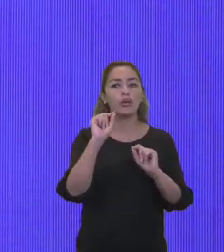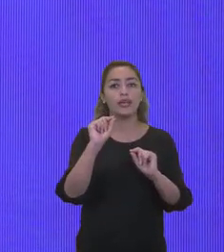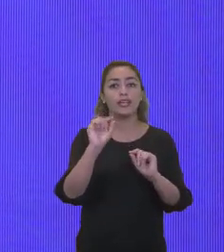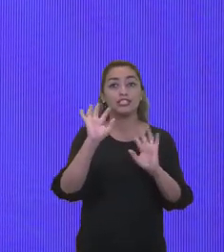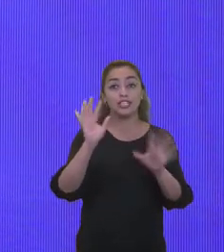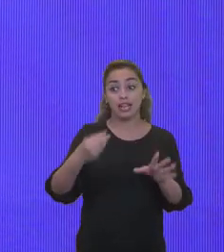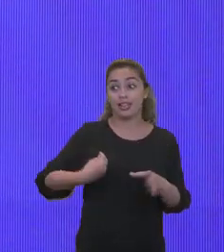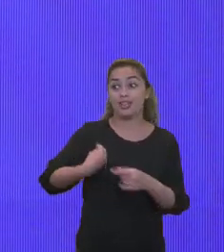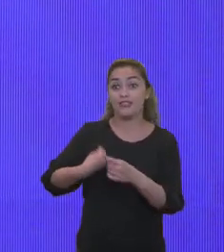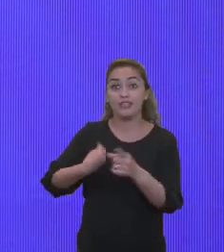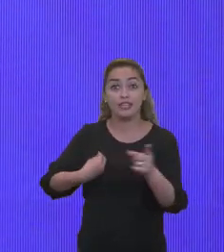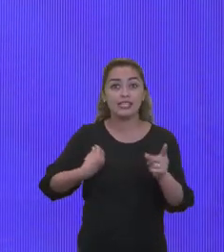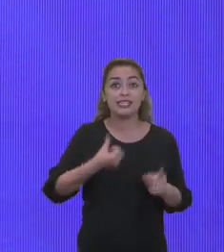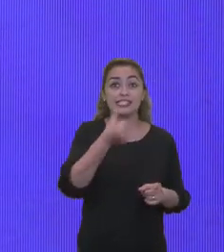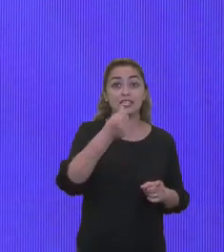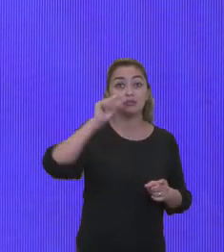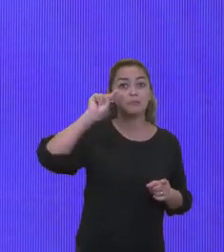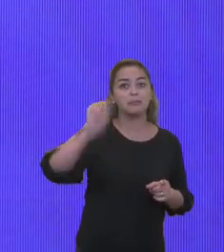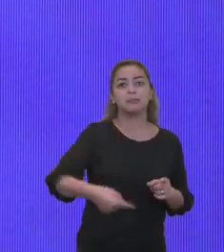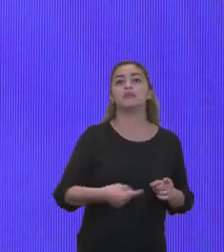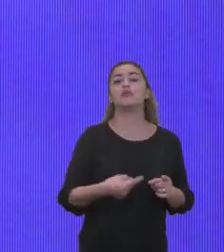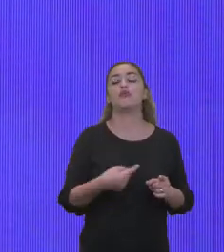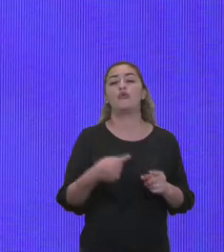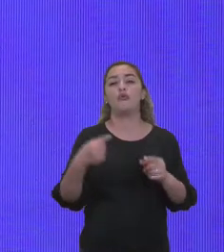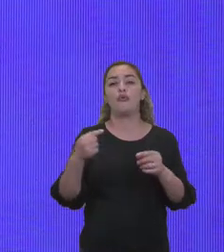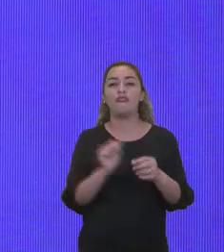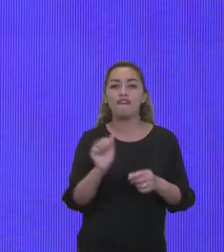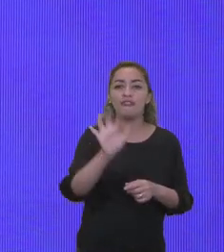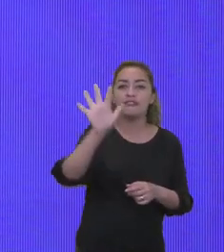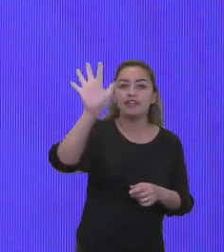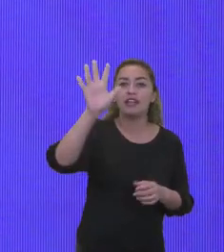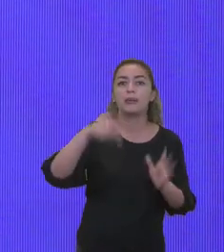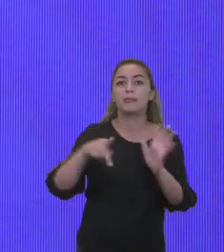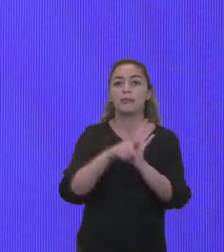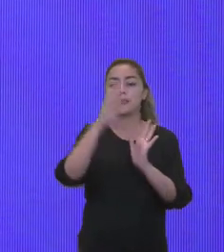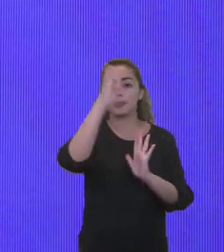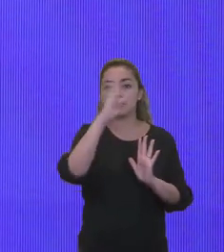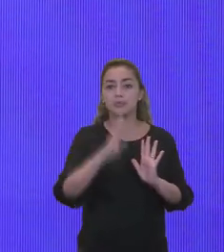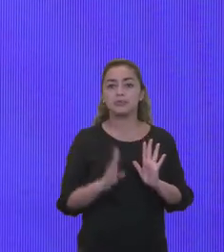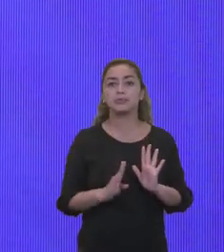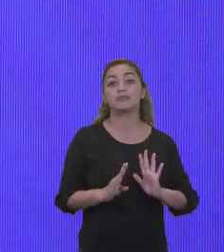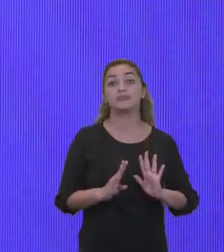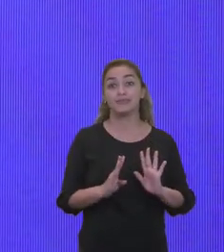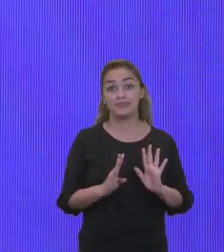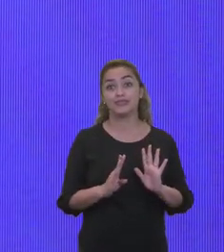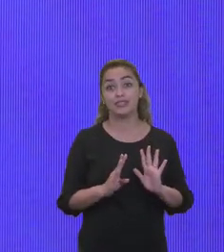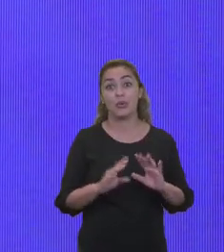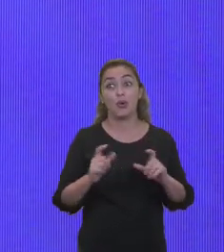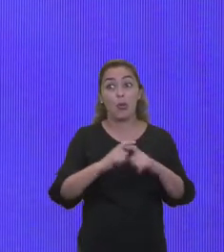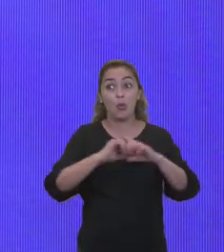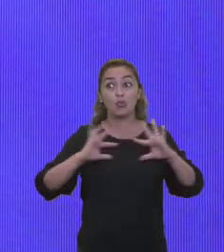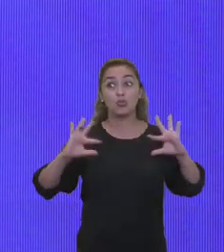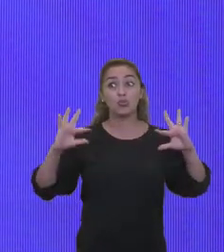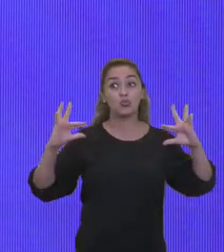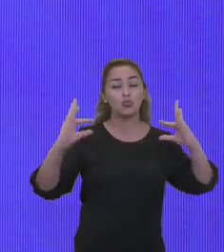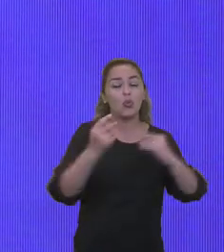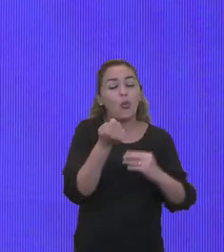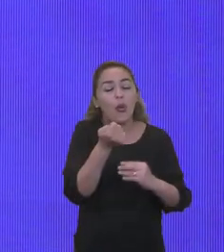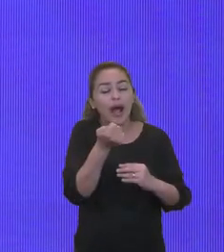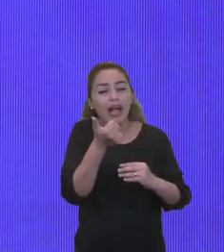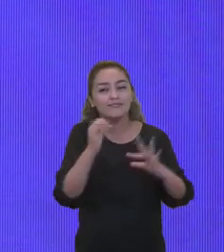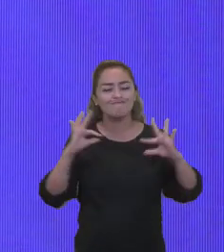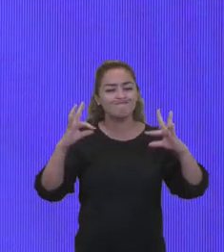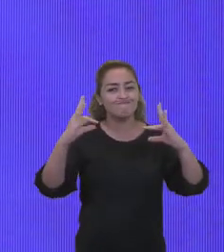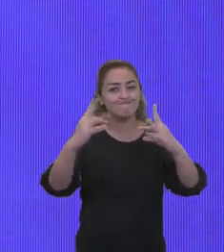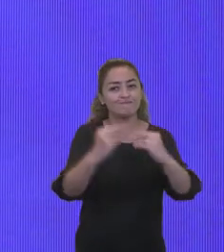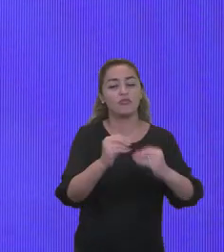we're present in 6,000 slums around Brazil, covering over 42% of all the